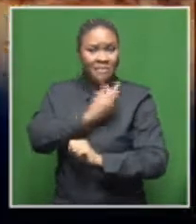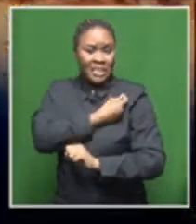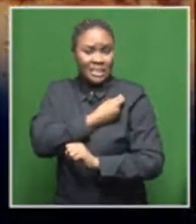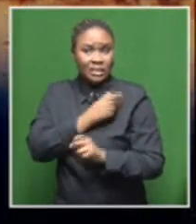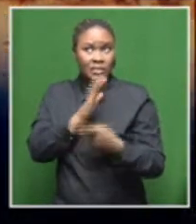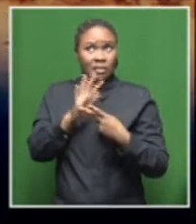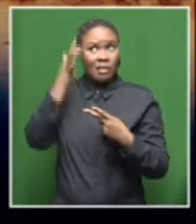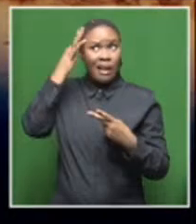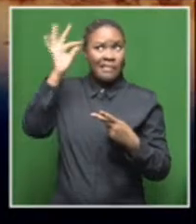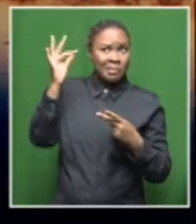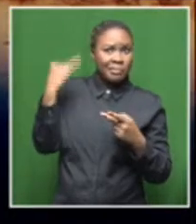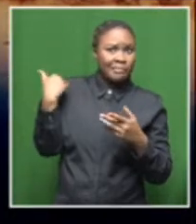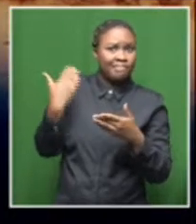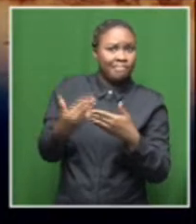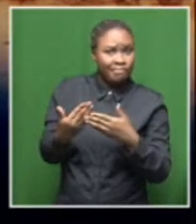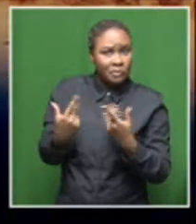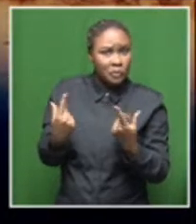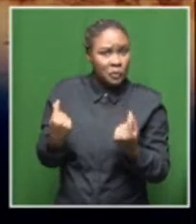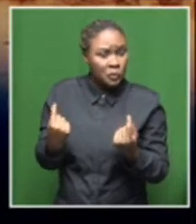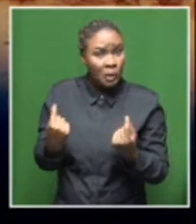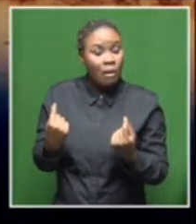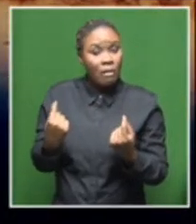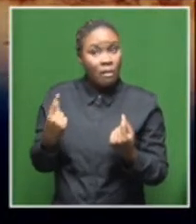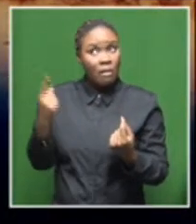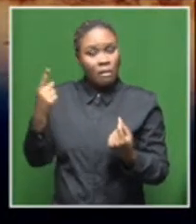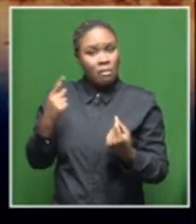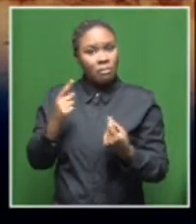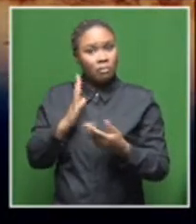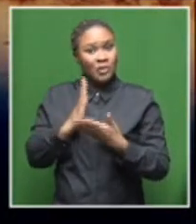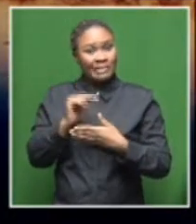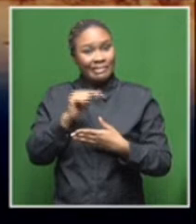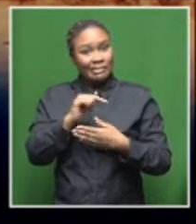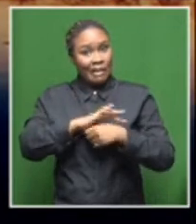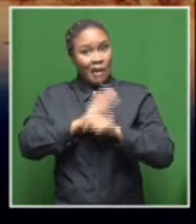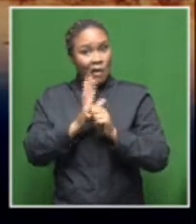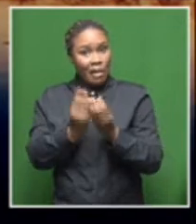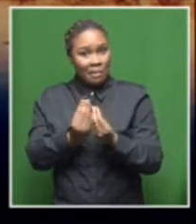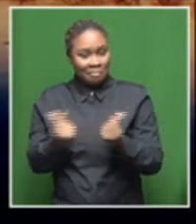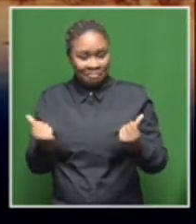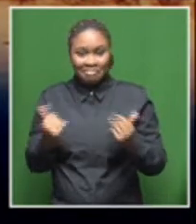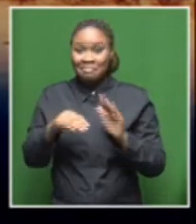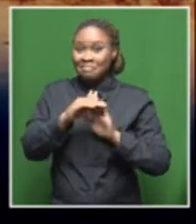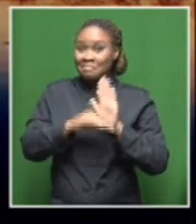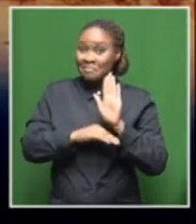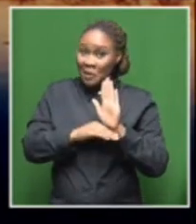is doing in fighting the pandemic. Well, we have come to the end of the program. Thank you so much for spending the last couple of